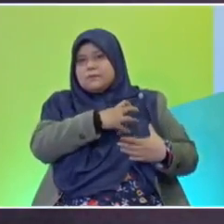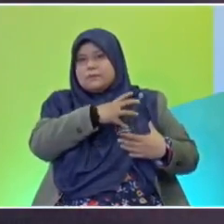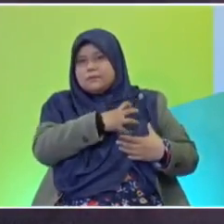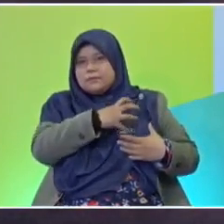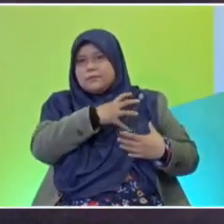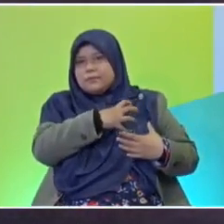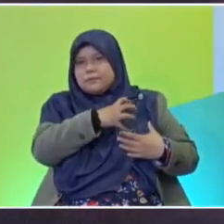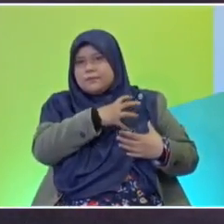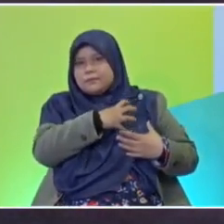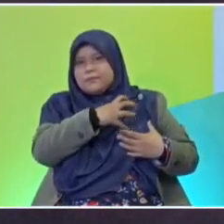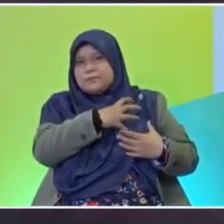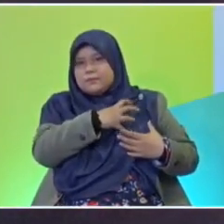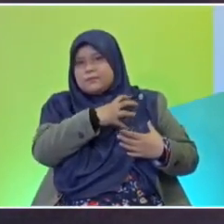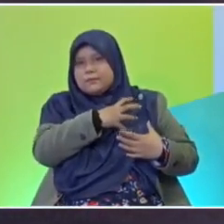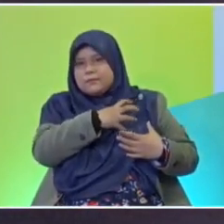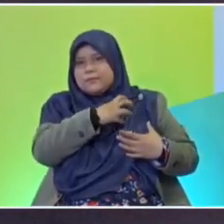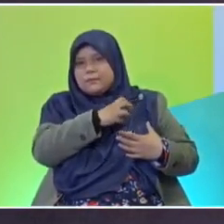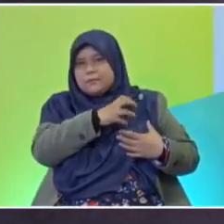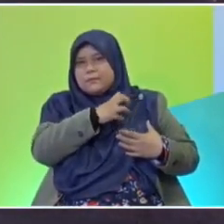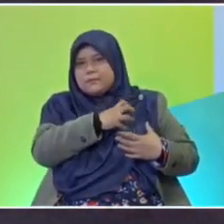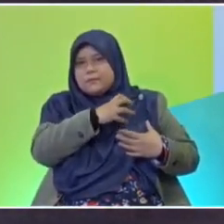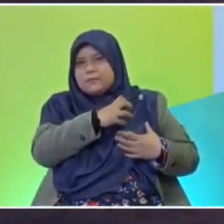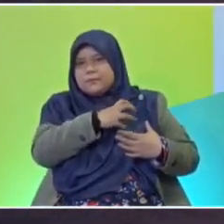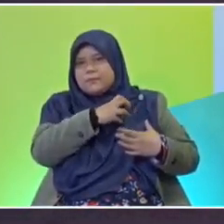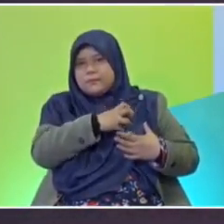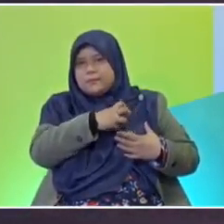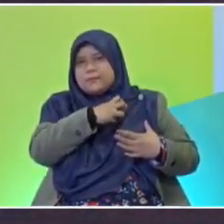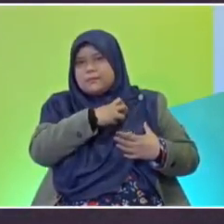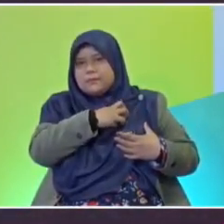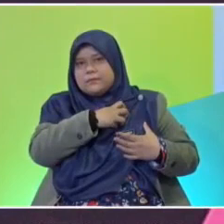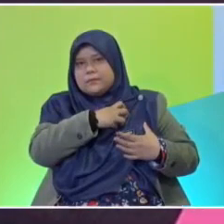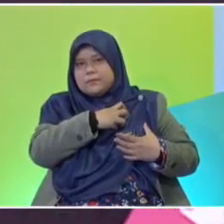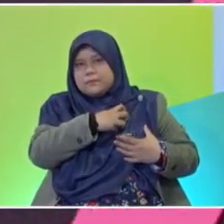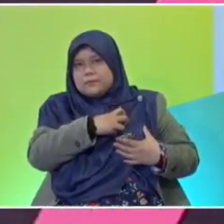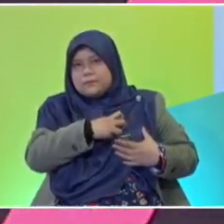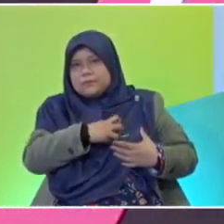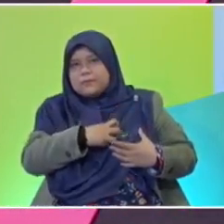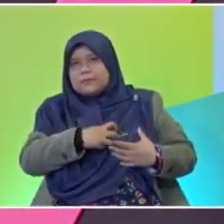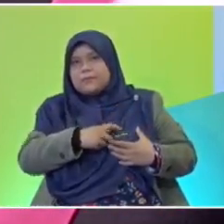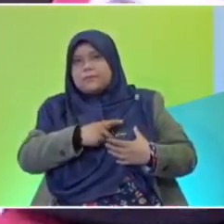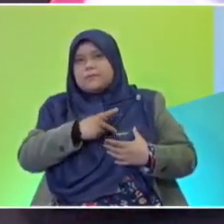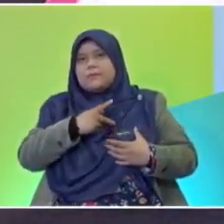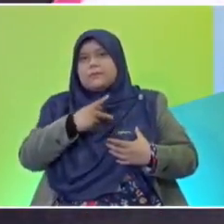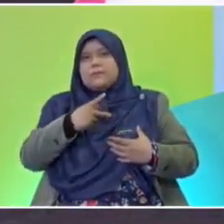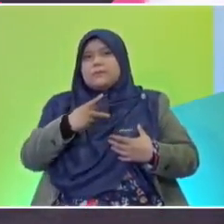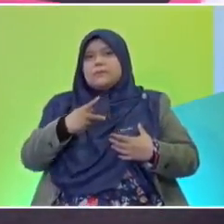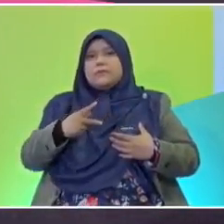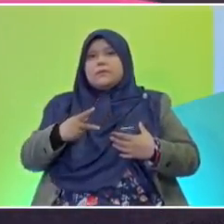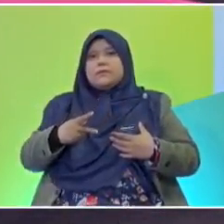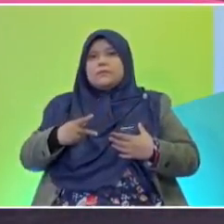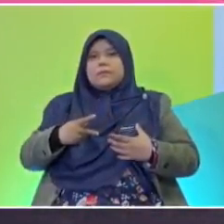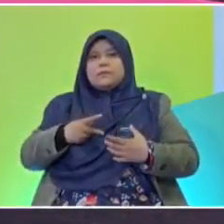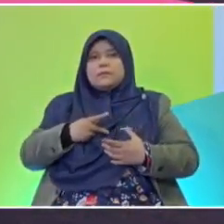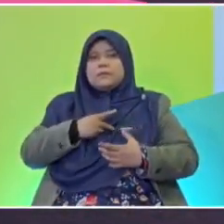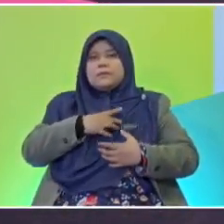the heart will pump the blood and whoop, and it will go out and go to the rest